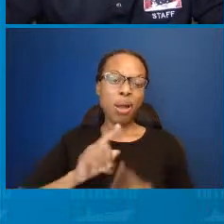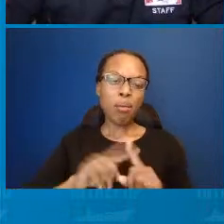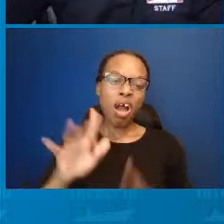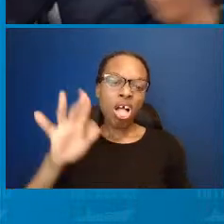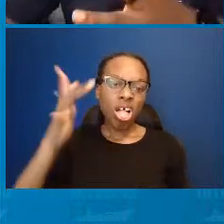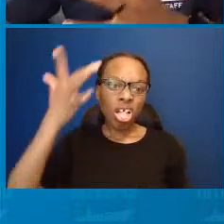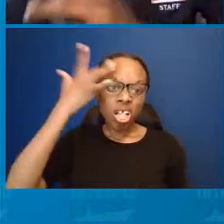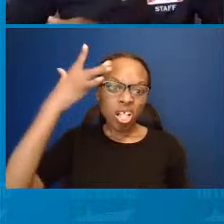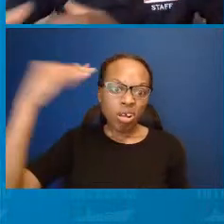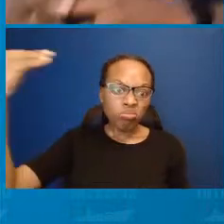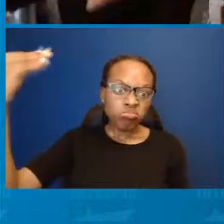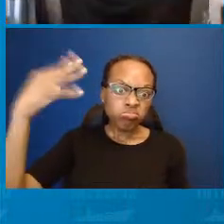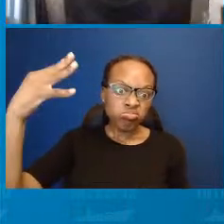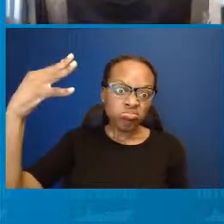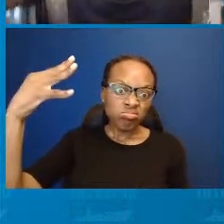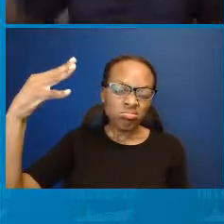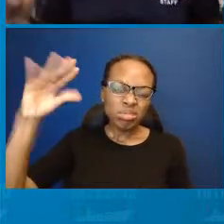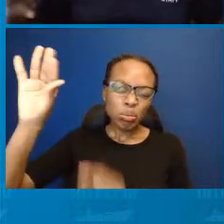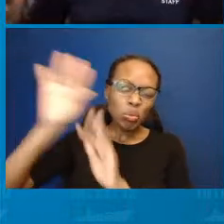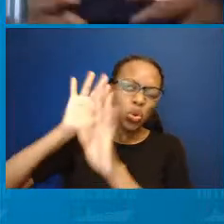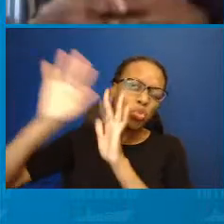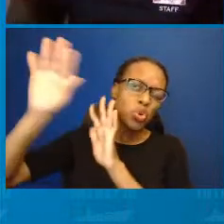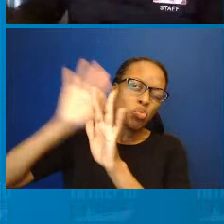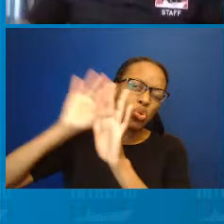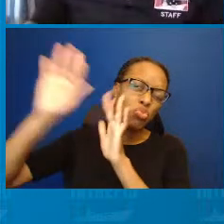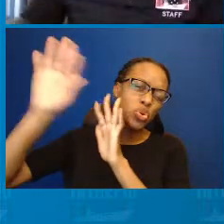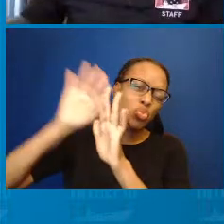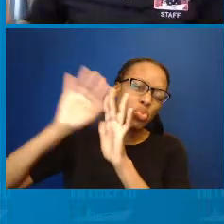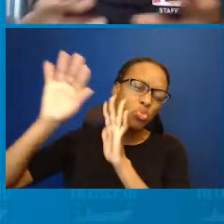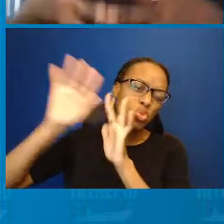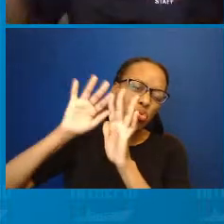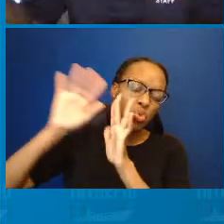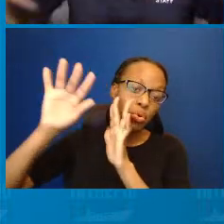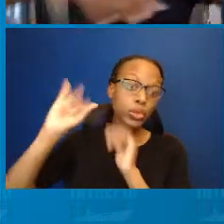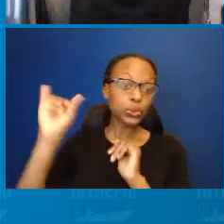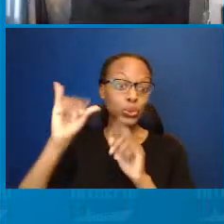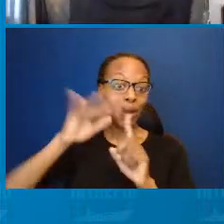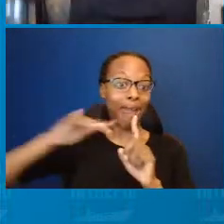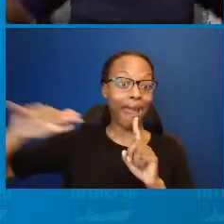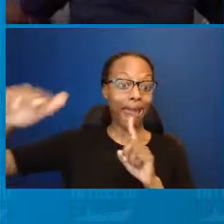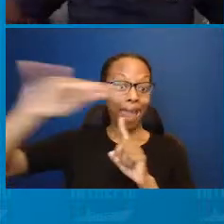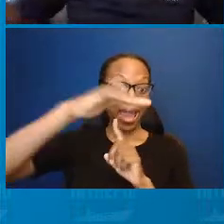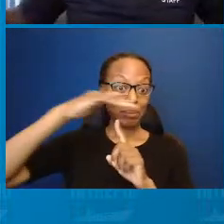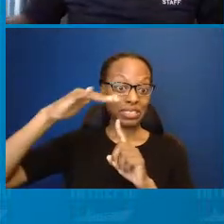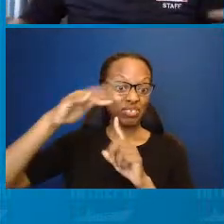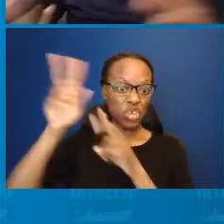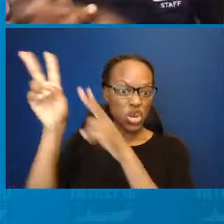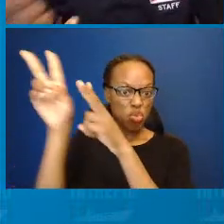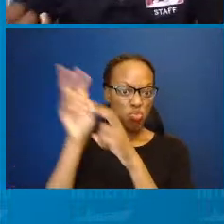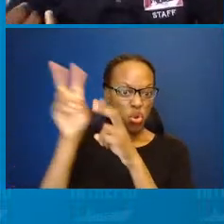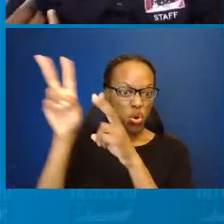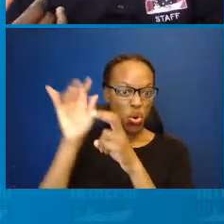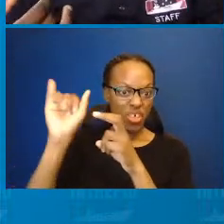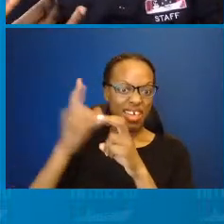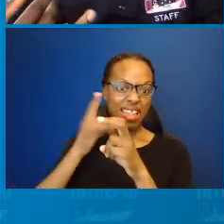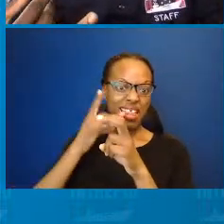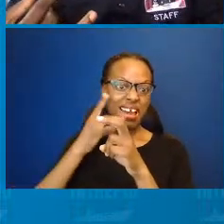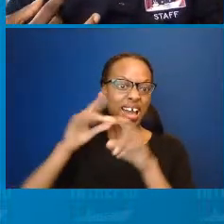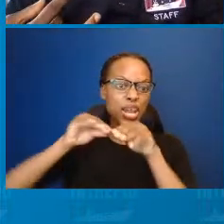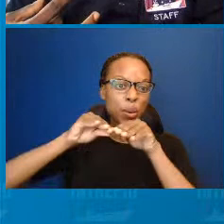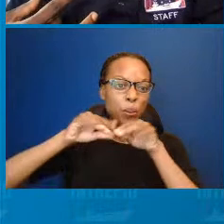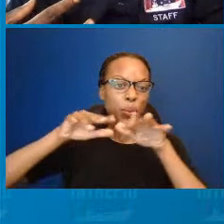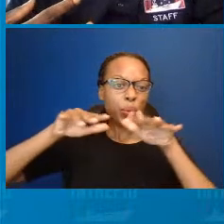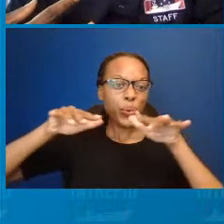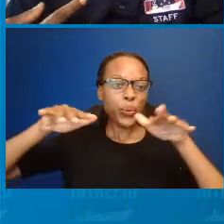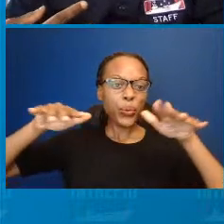right? Because it's so bright and our atmosphere acts like a lens, it takes that blue light and scatters it everywhere, right? So our atmosphere is also